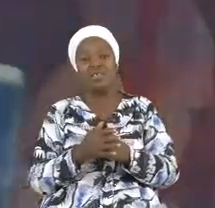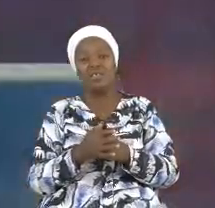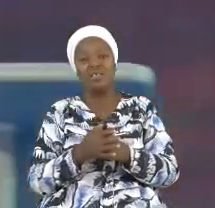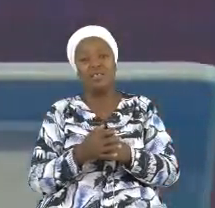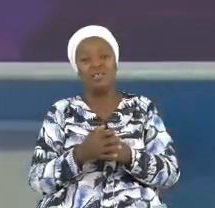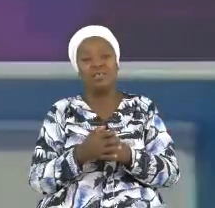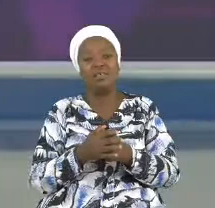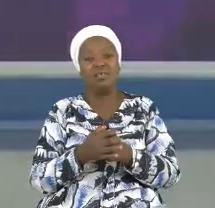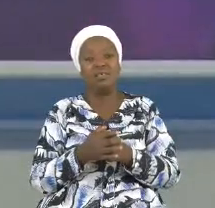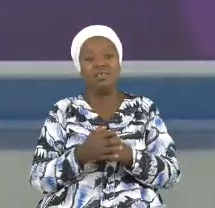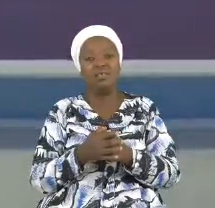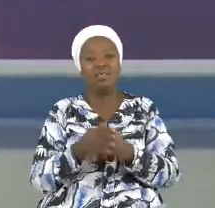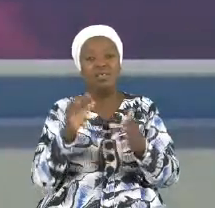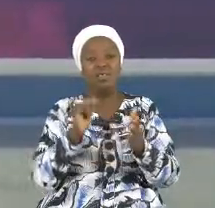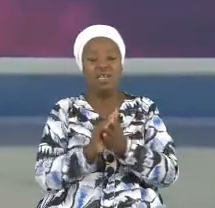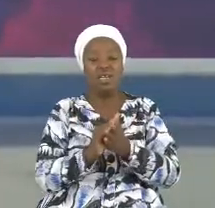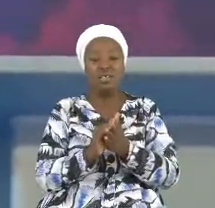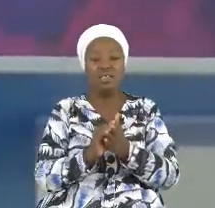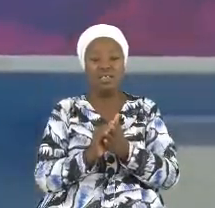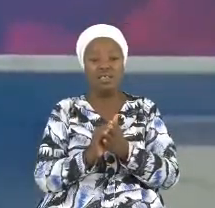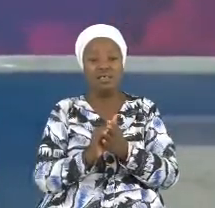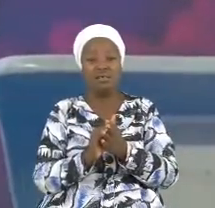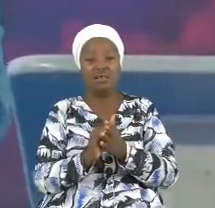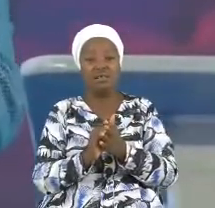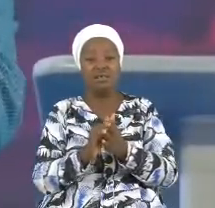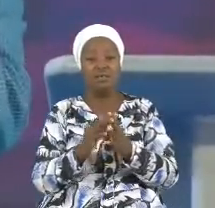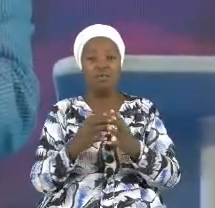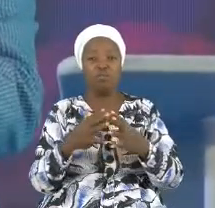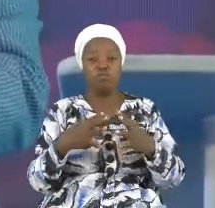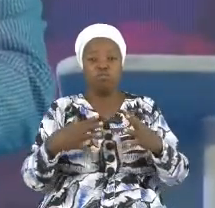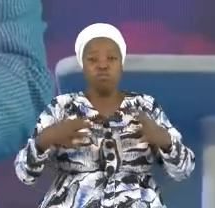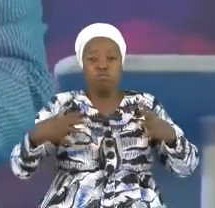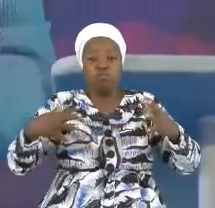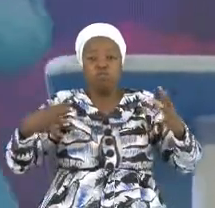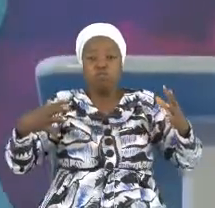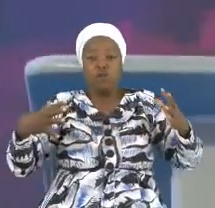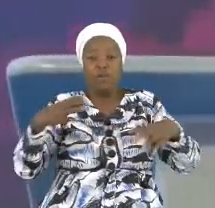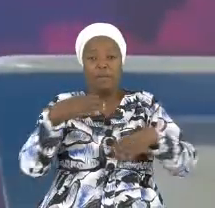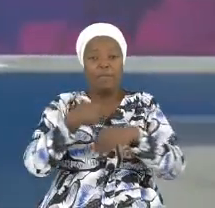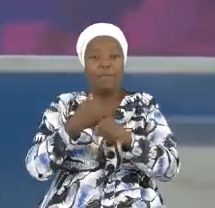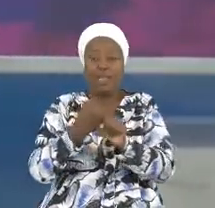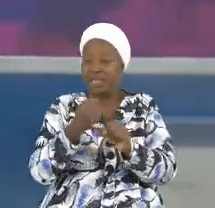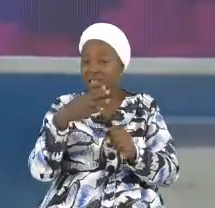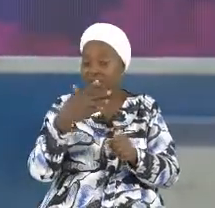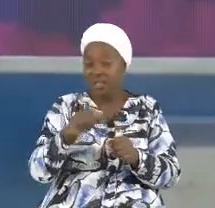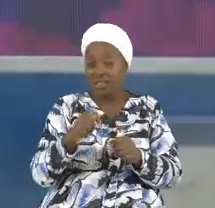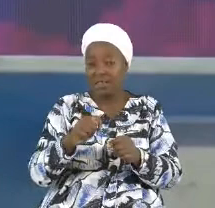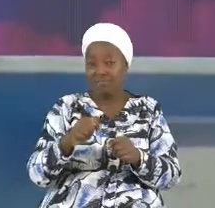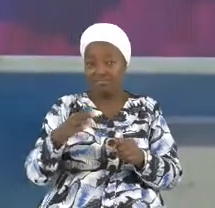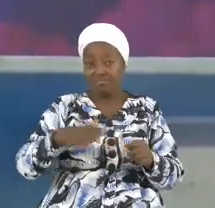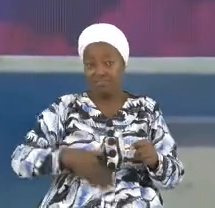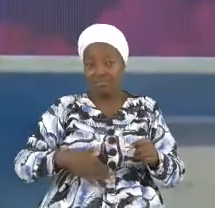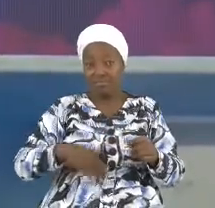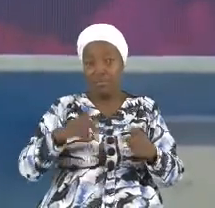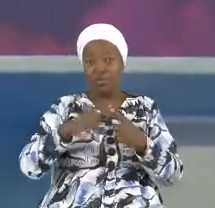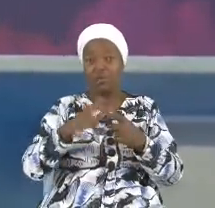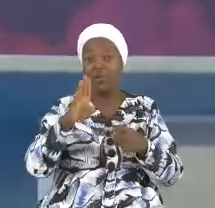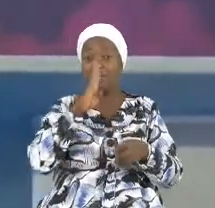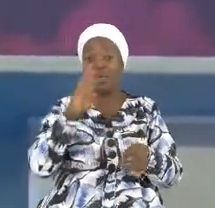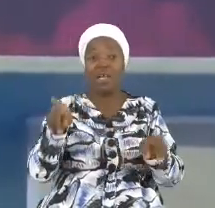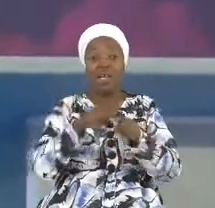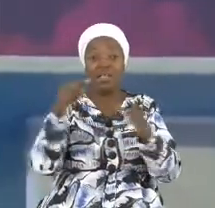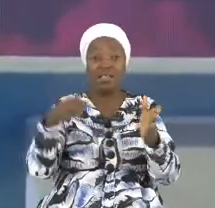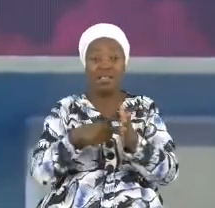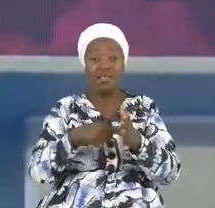That swelling, making the tummy to be like this, going ahead of